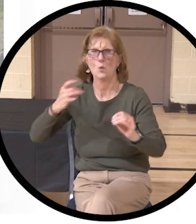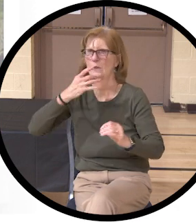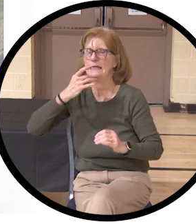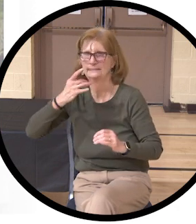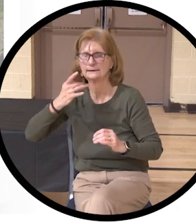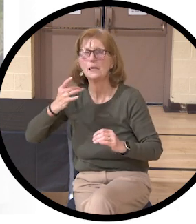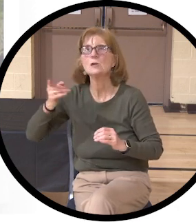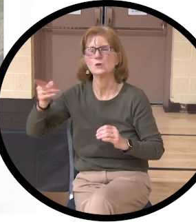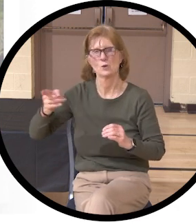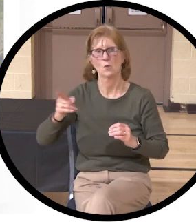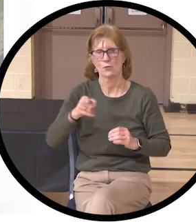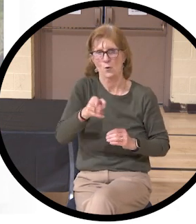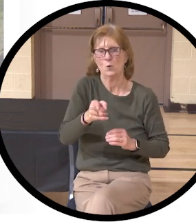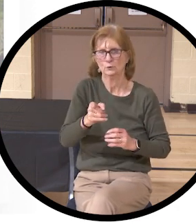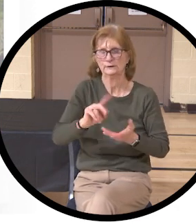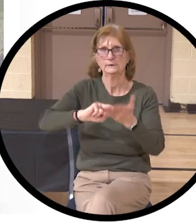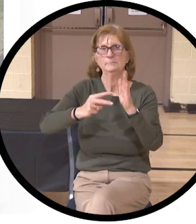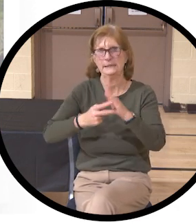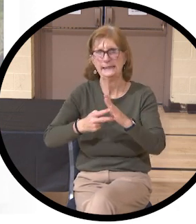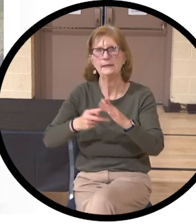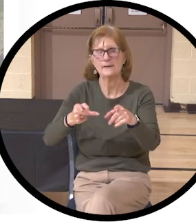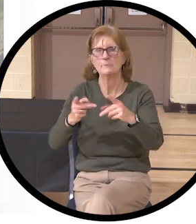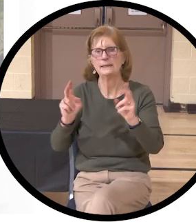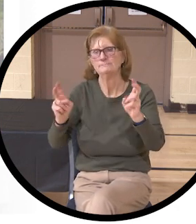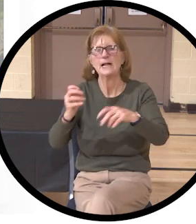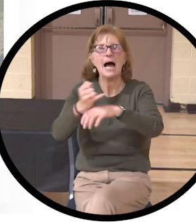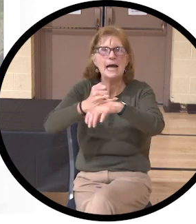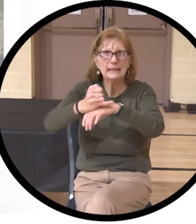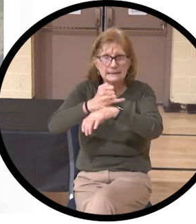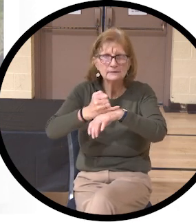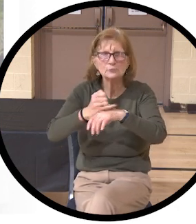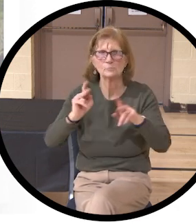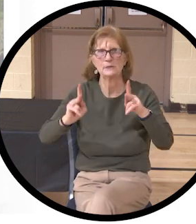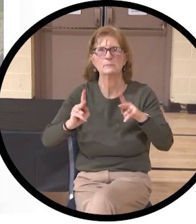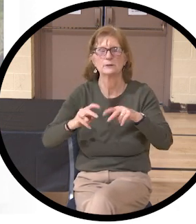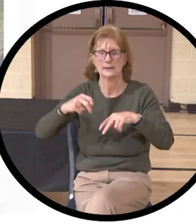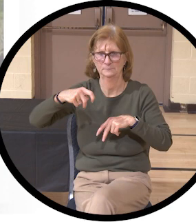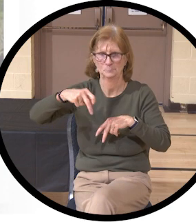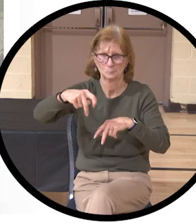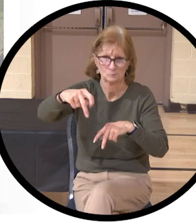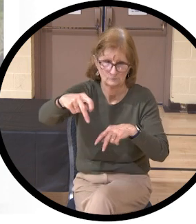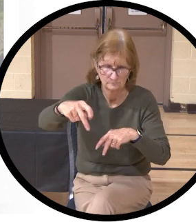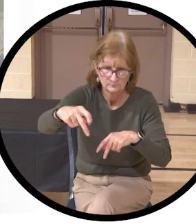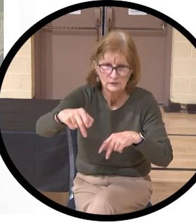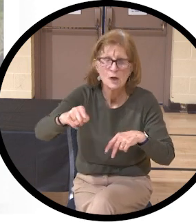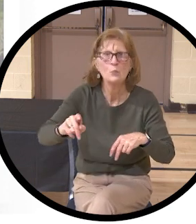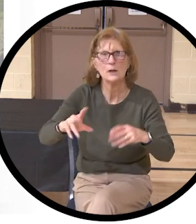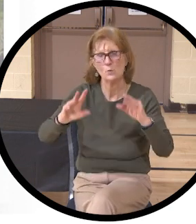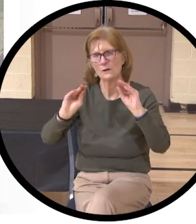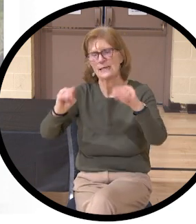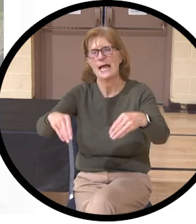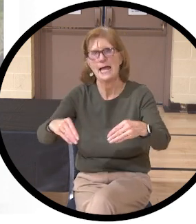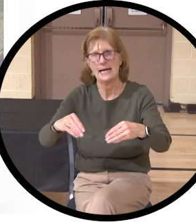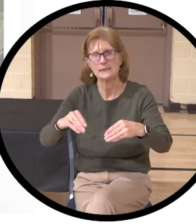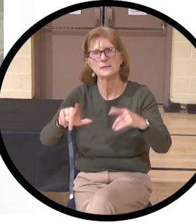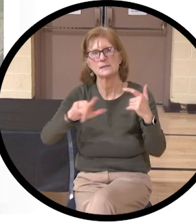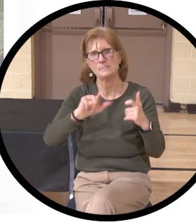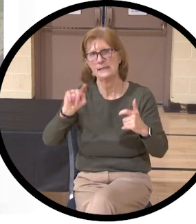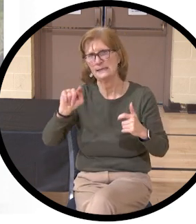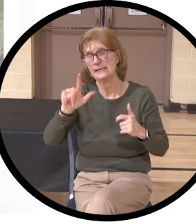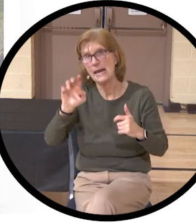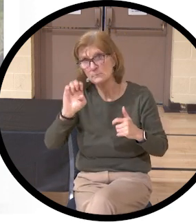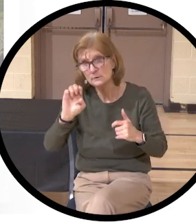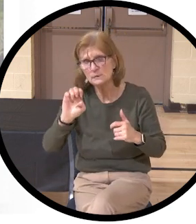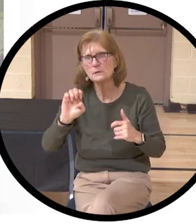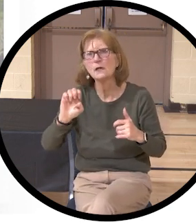kind of offer that horizontal deflection that we were talking about, the speed tables, some elements of protected bike